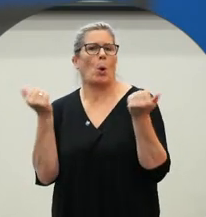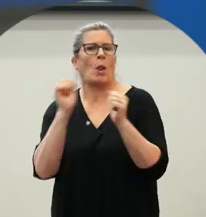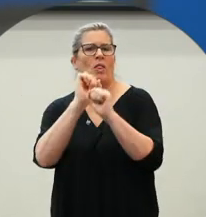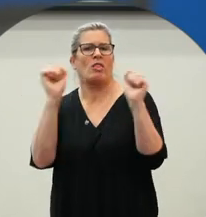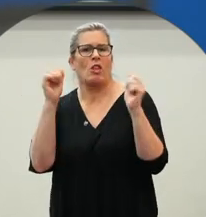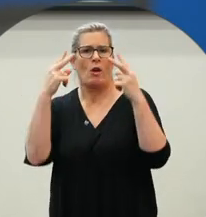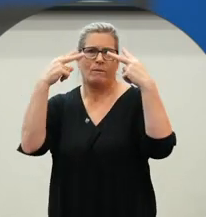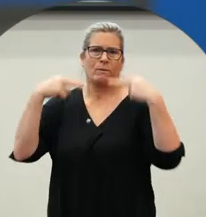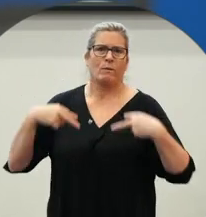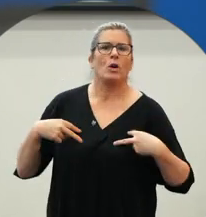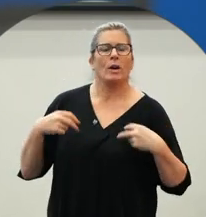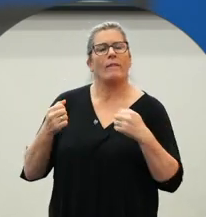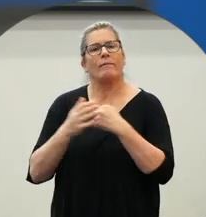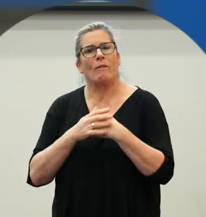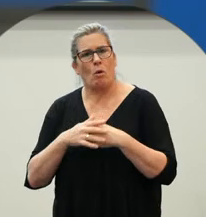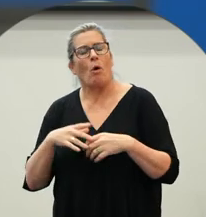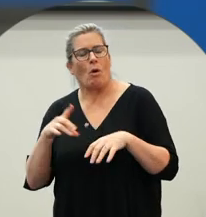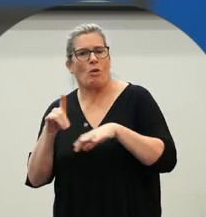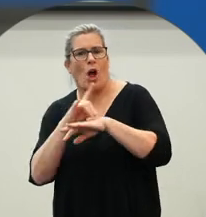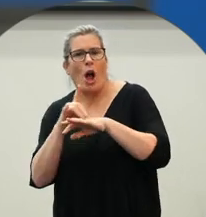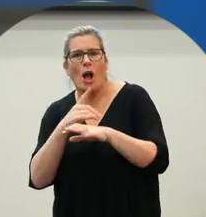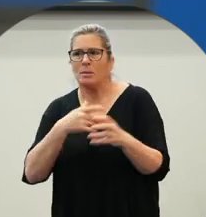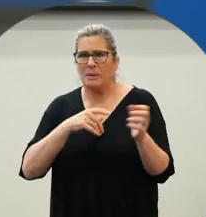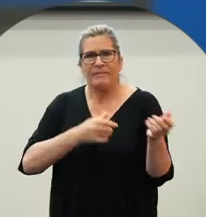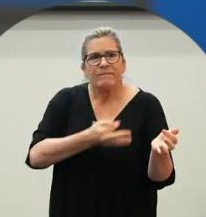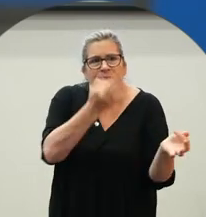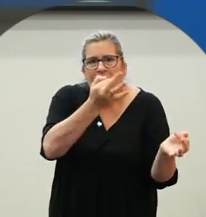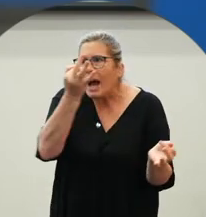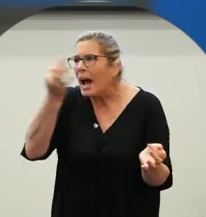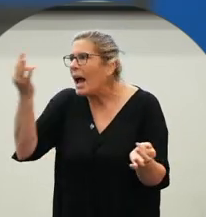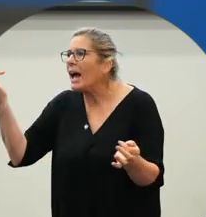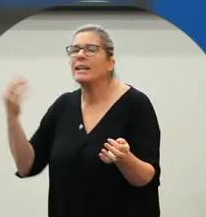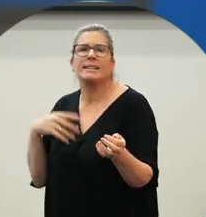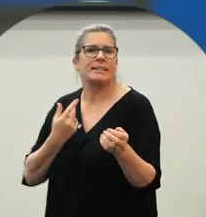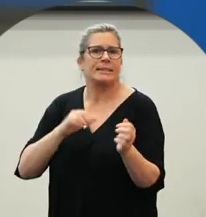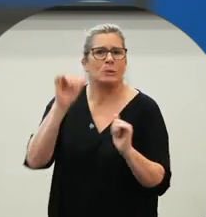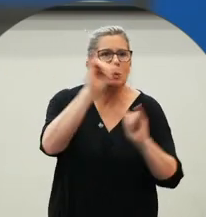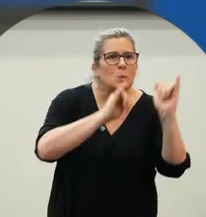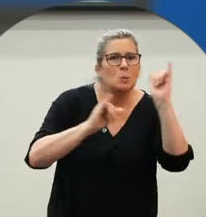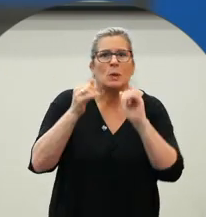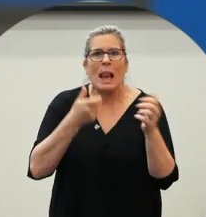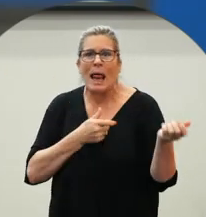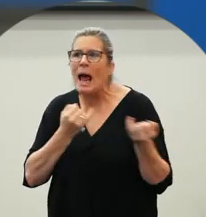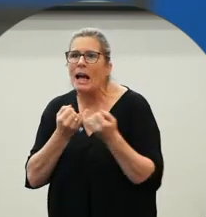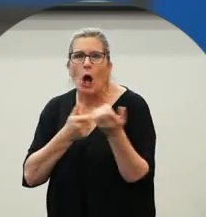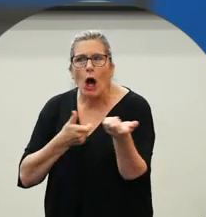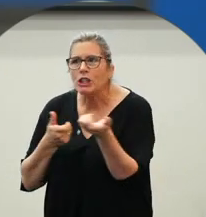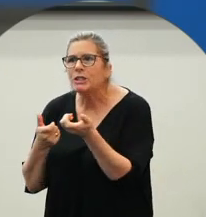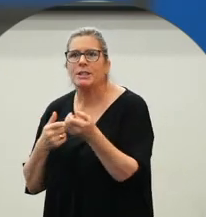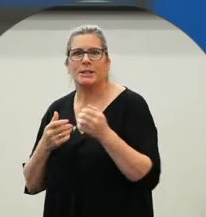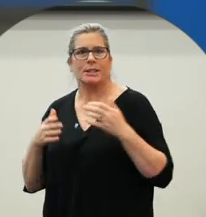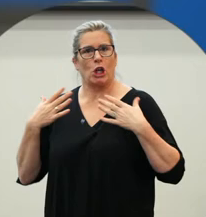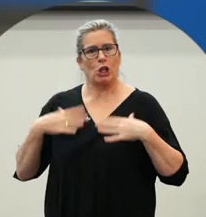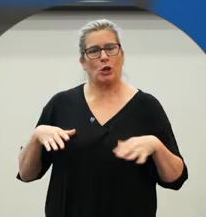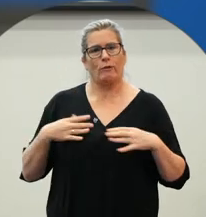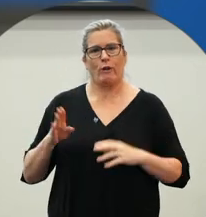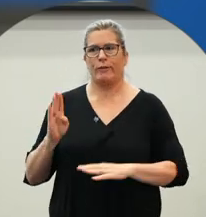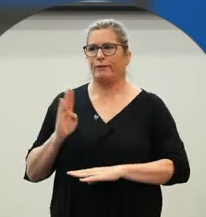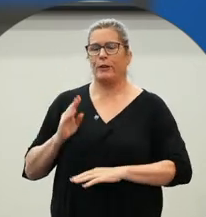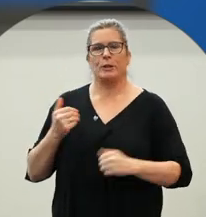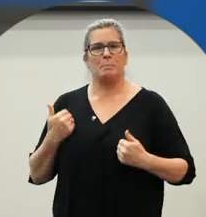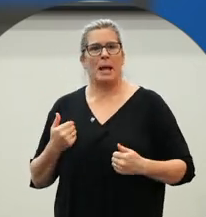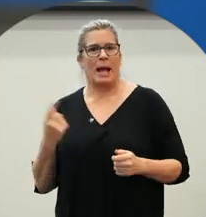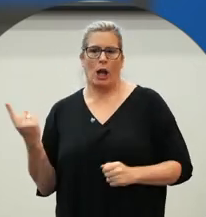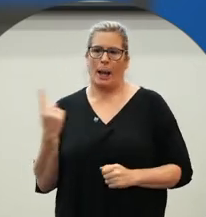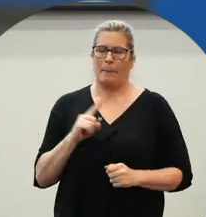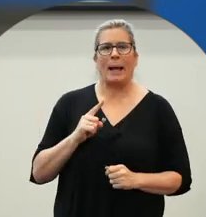the husband hunting season that lies ahead of them. This is her friend Meg would recall. Uniformed footmen came in to make